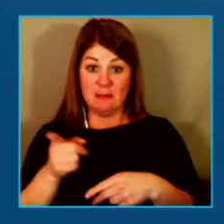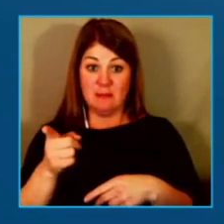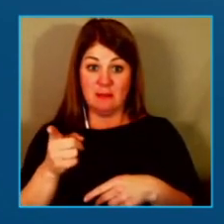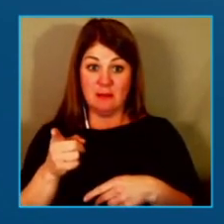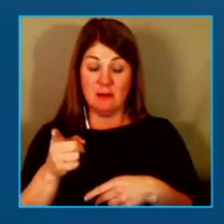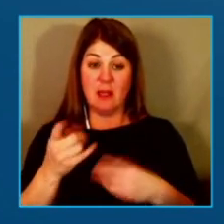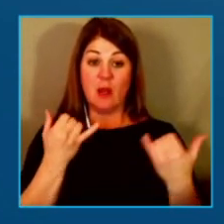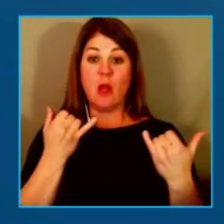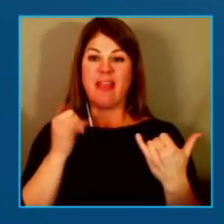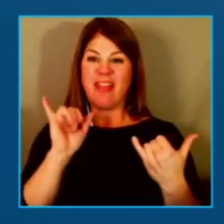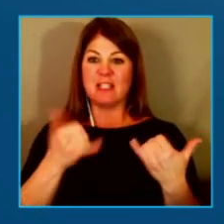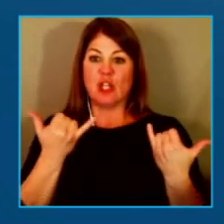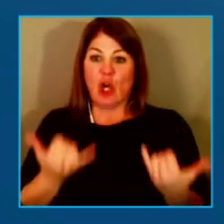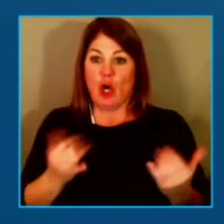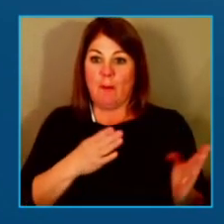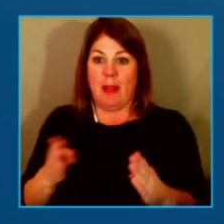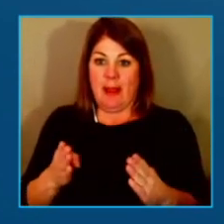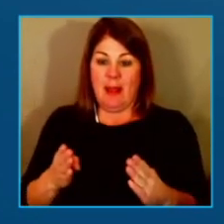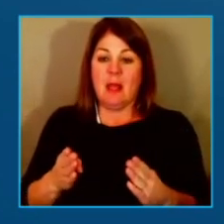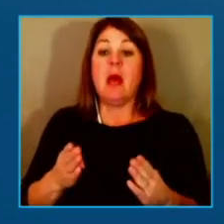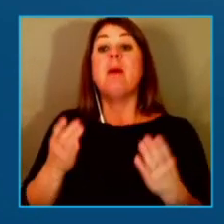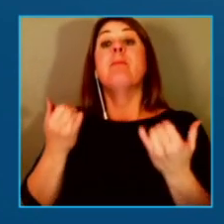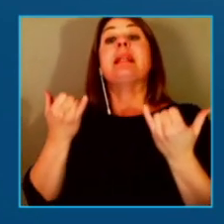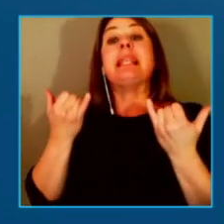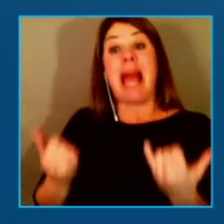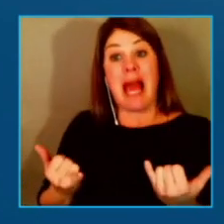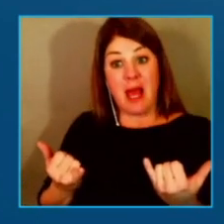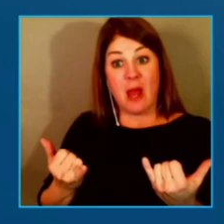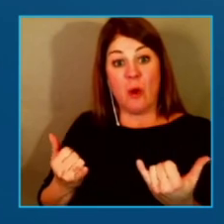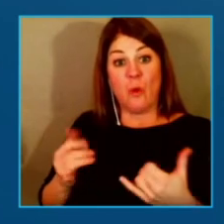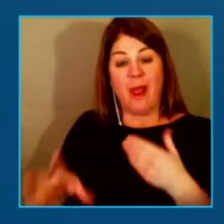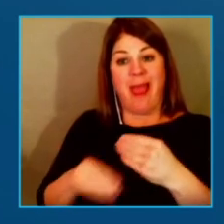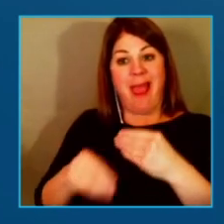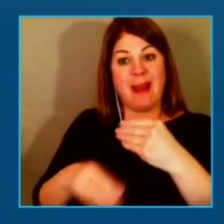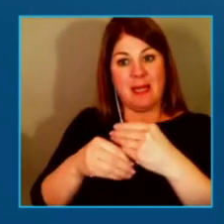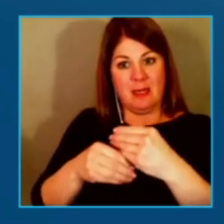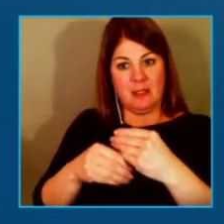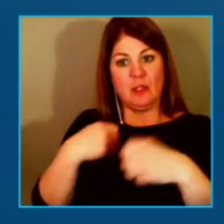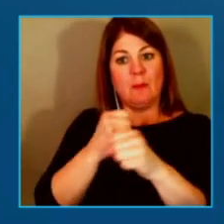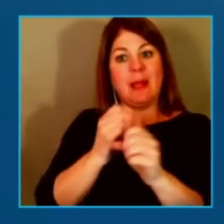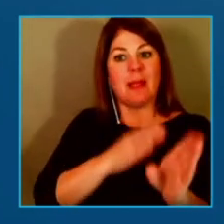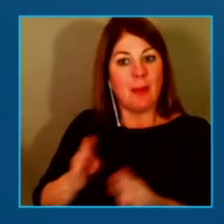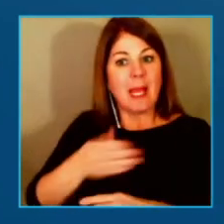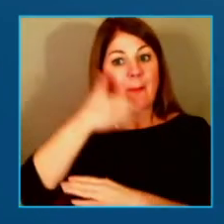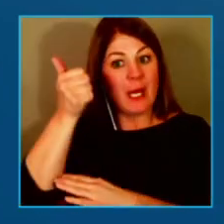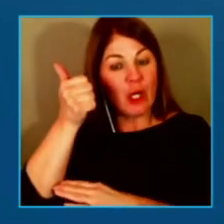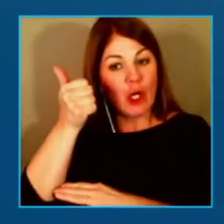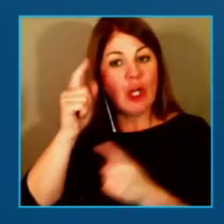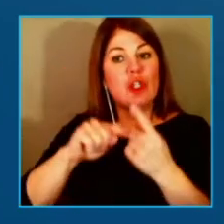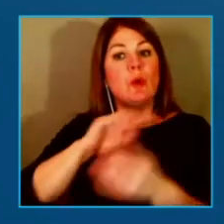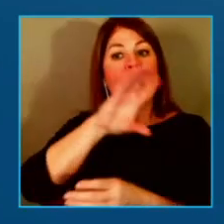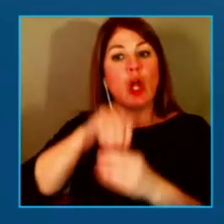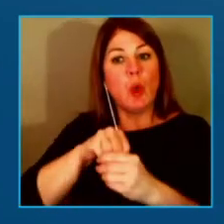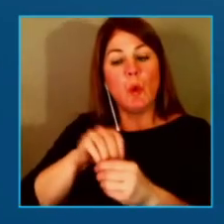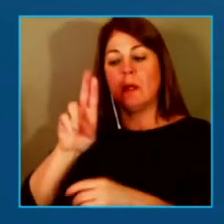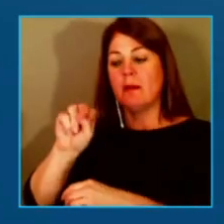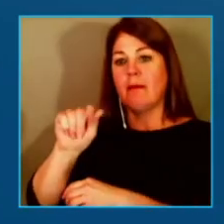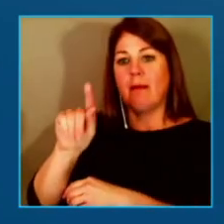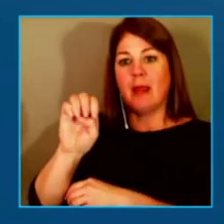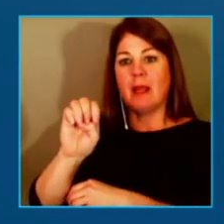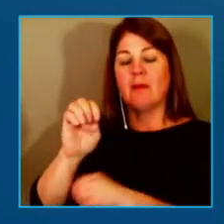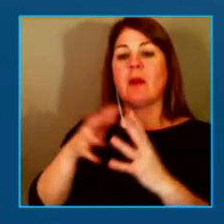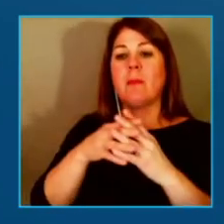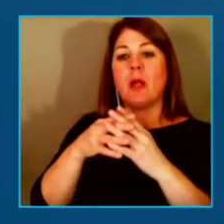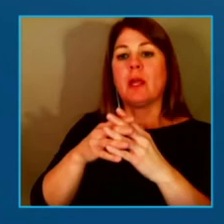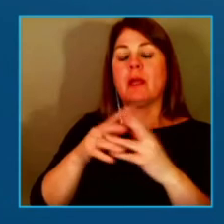we have. What we're doing now is building and making that plan better, which will include the Native Americans, the AAPIs,